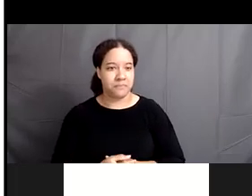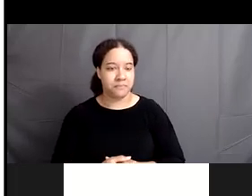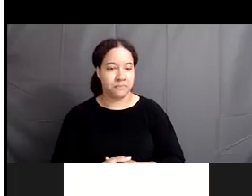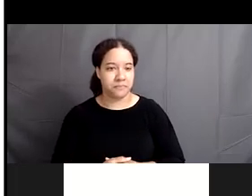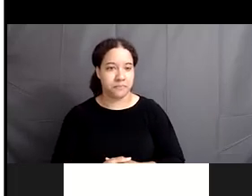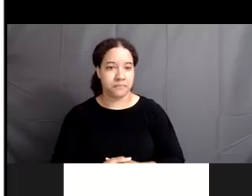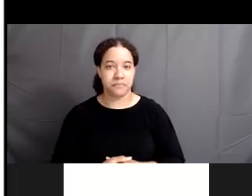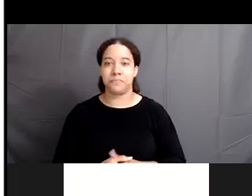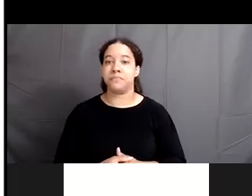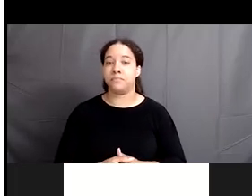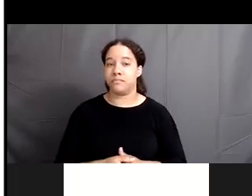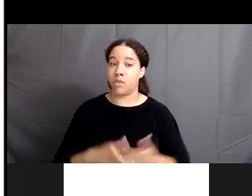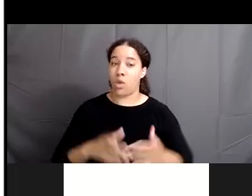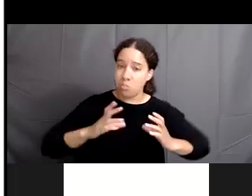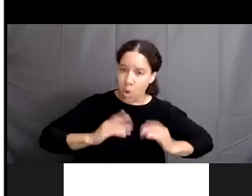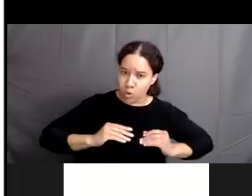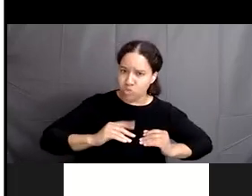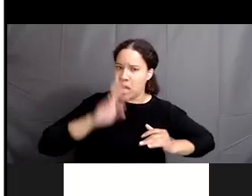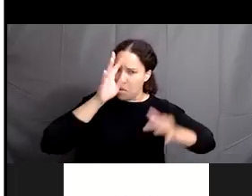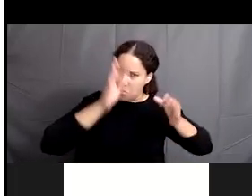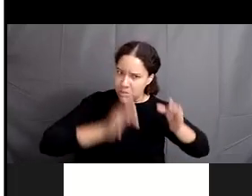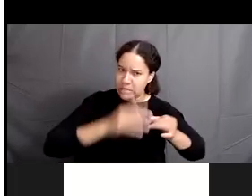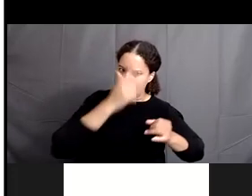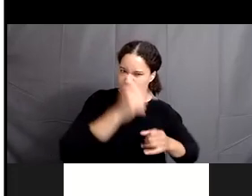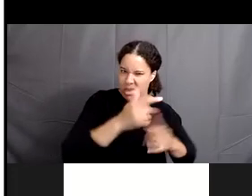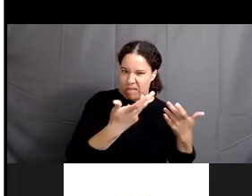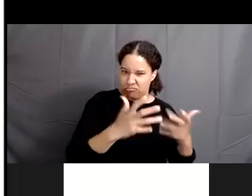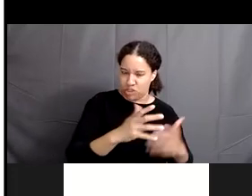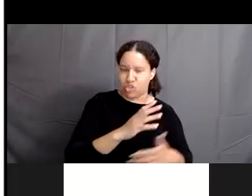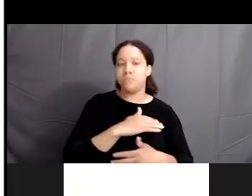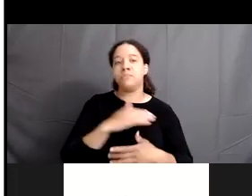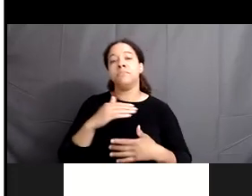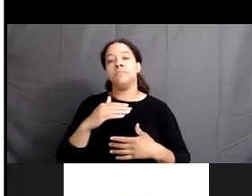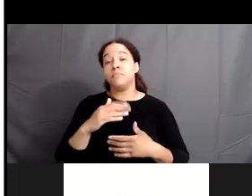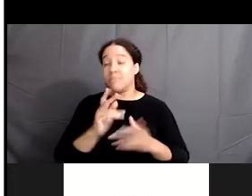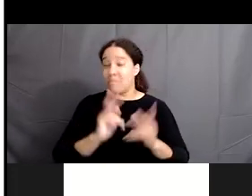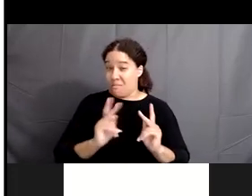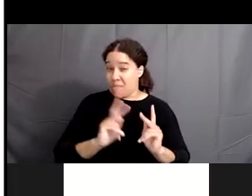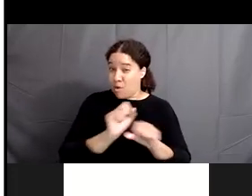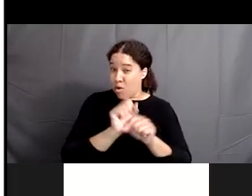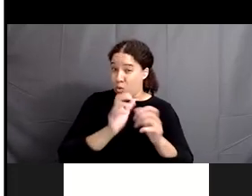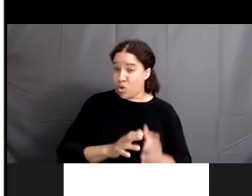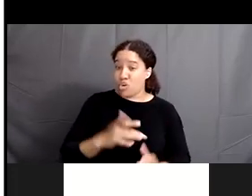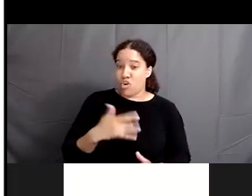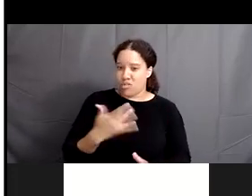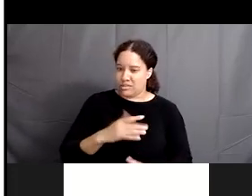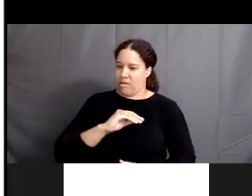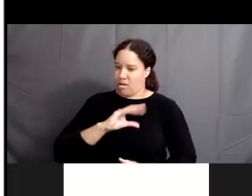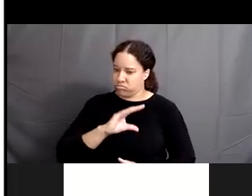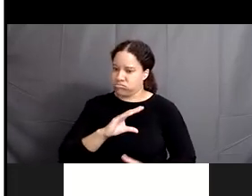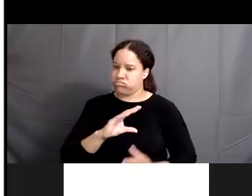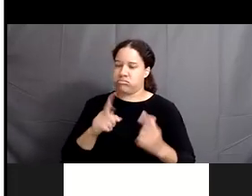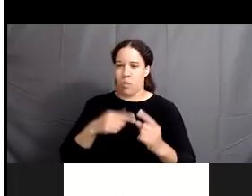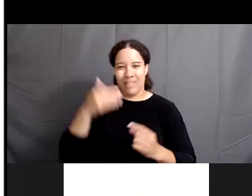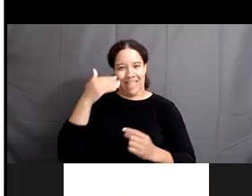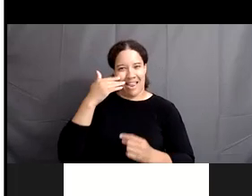we've already talked about ownership and shared decision-making. Certainly, people feel better when they know that their voice matters. Job